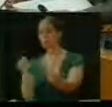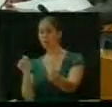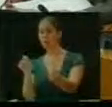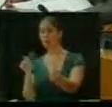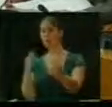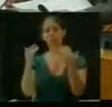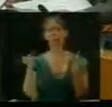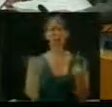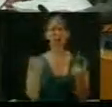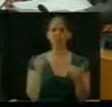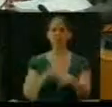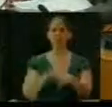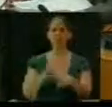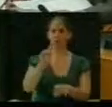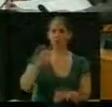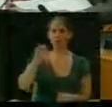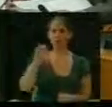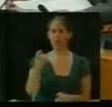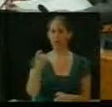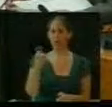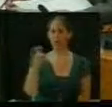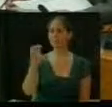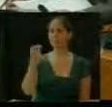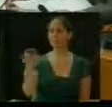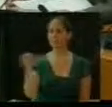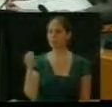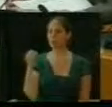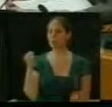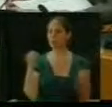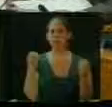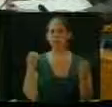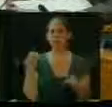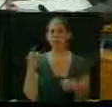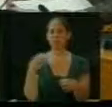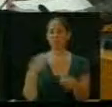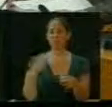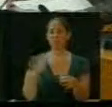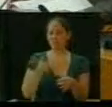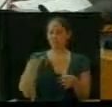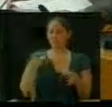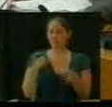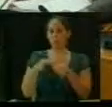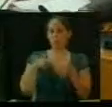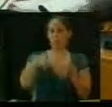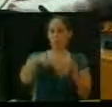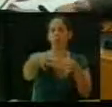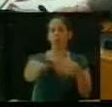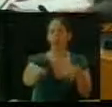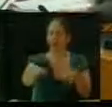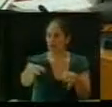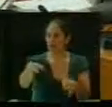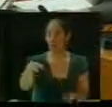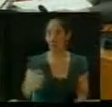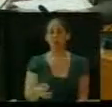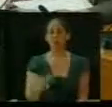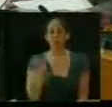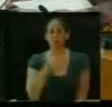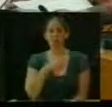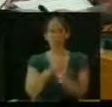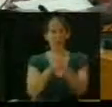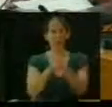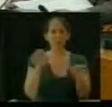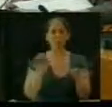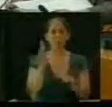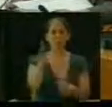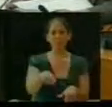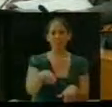Folks, it's time Knox County move forward. There's so many things that this body has put aside. Guys and women, we've got work to do, and this is one of the things we need to